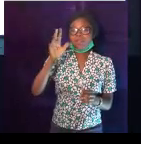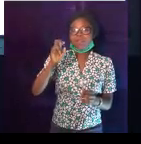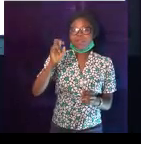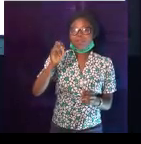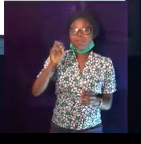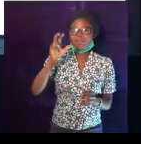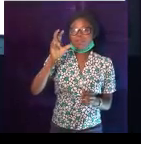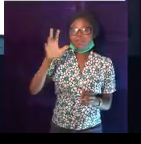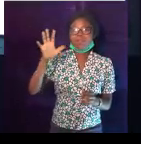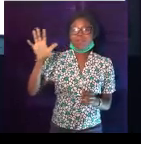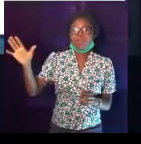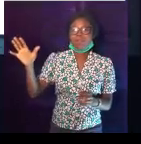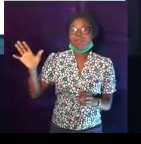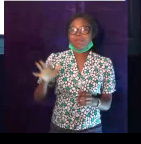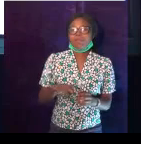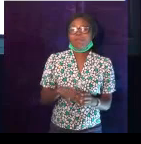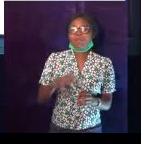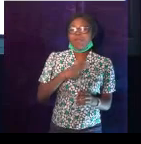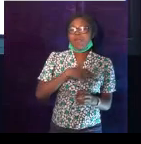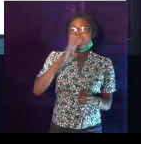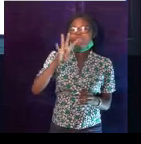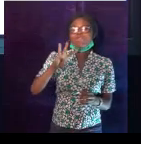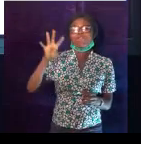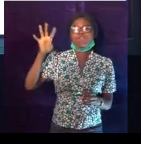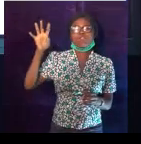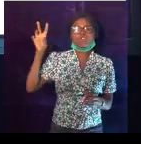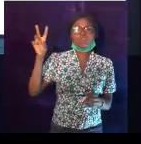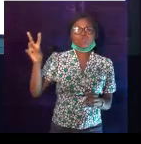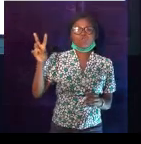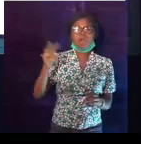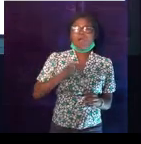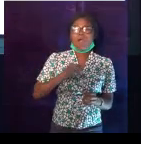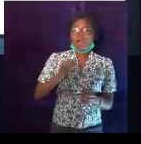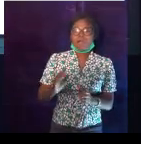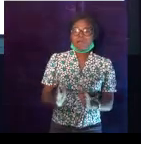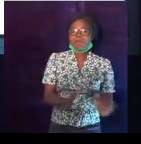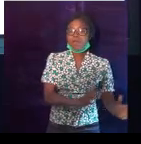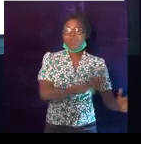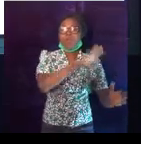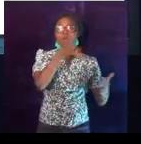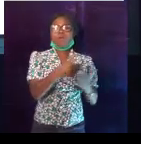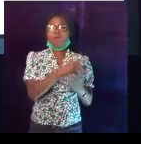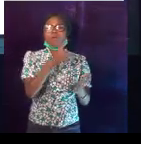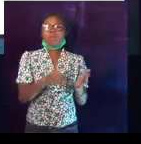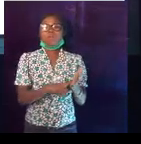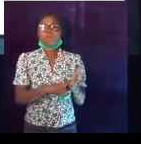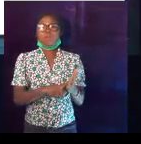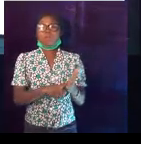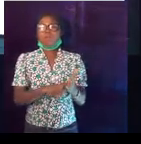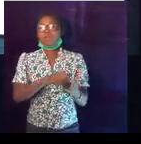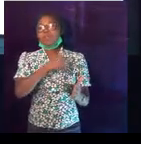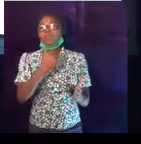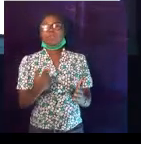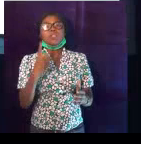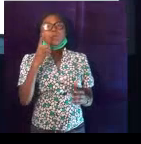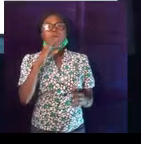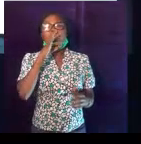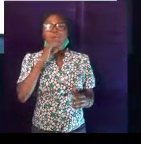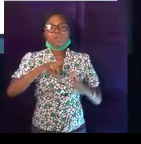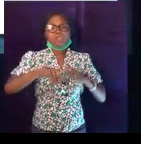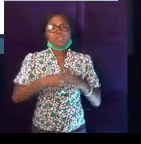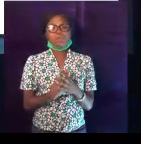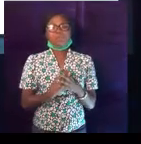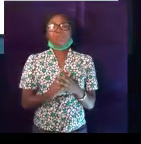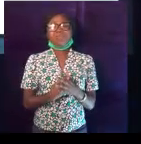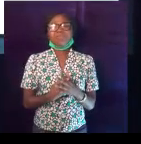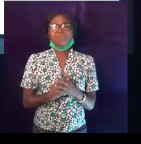28, 30, 35, and finally 42. I have arranged all these. Now the next thing that I'm going to do is